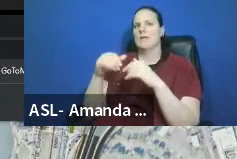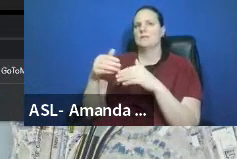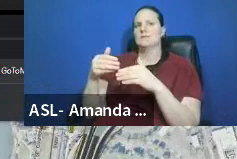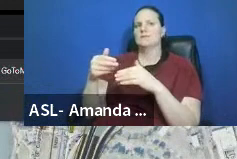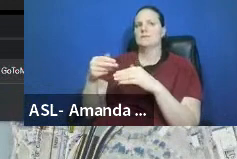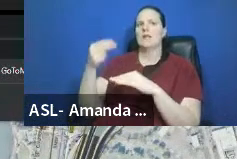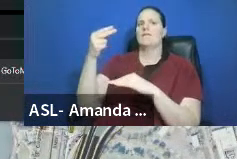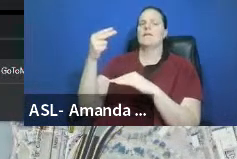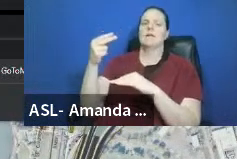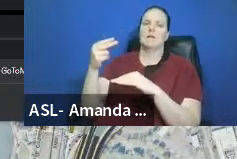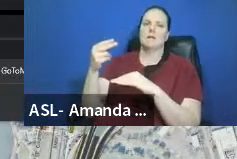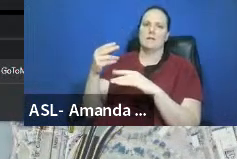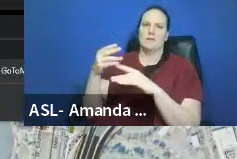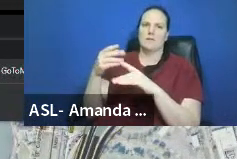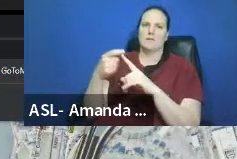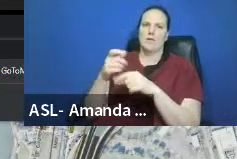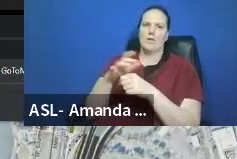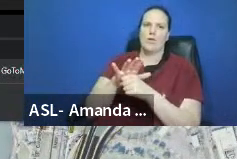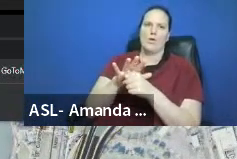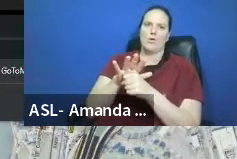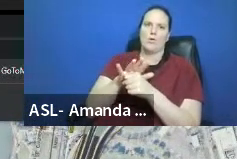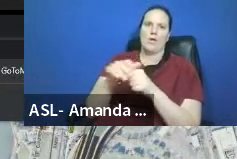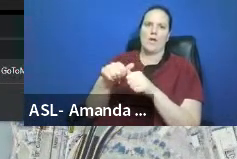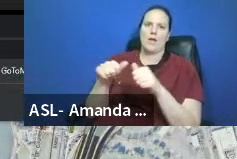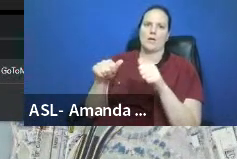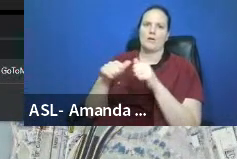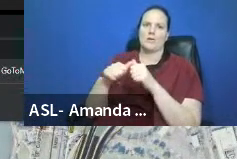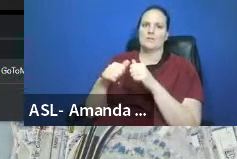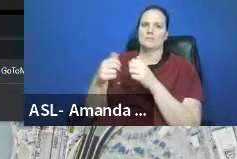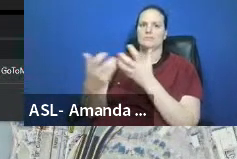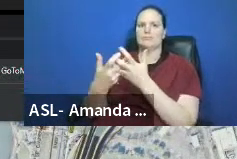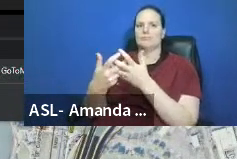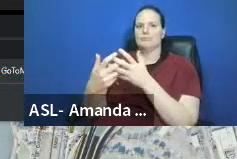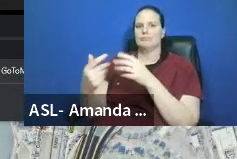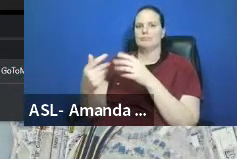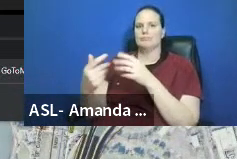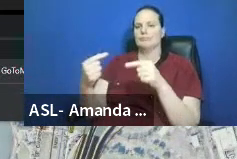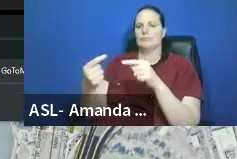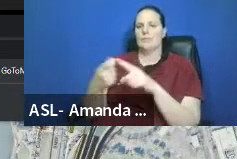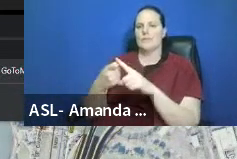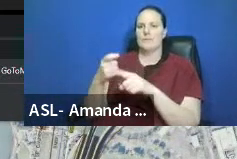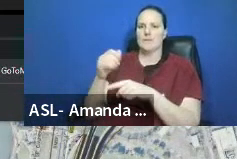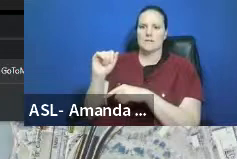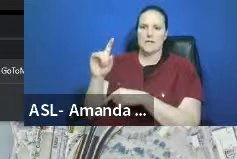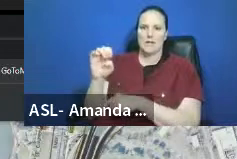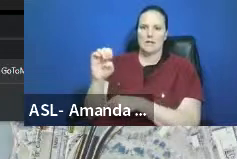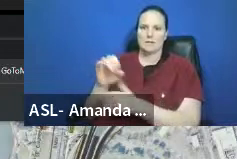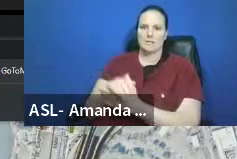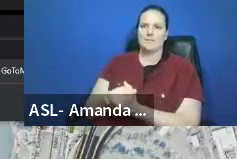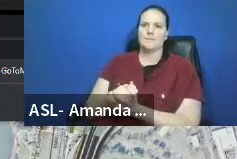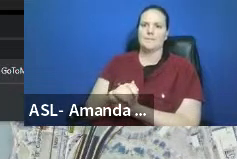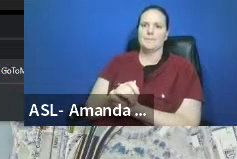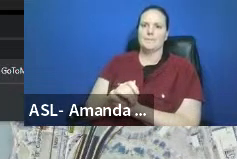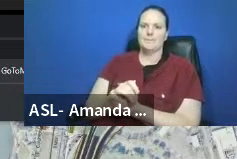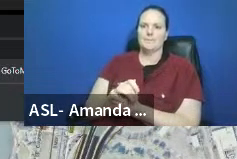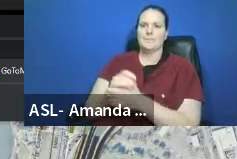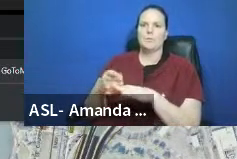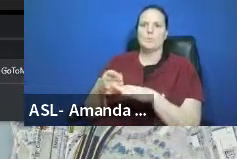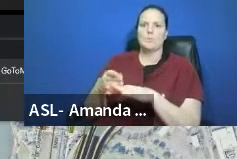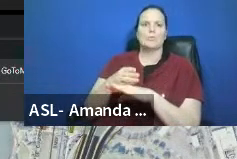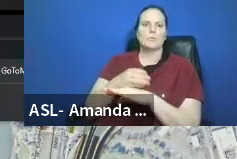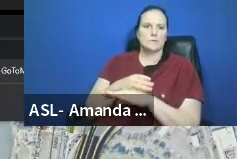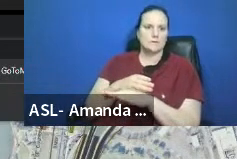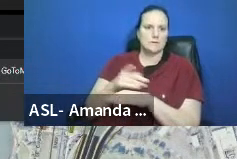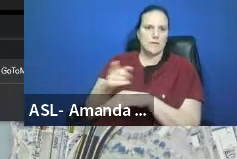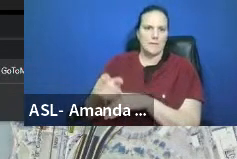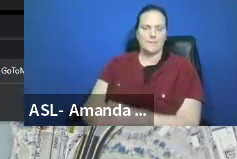above, for instance, the local areas adjacent and off the sides of the improvements as shown